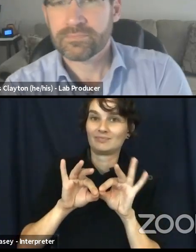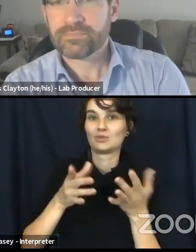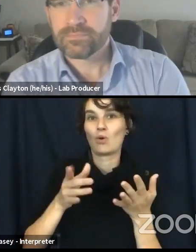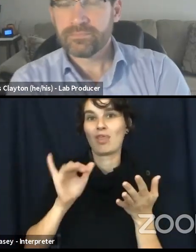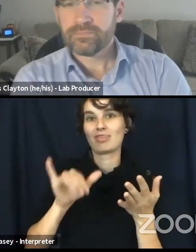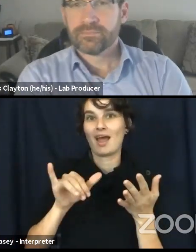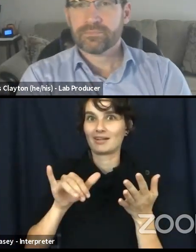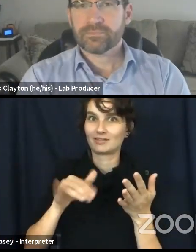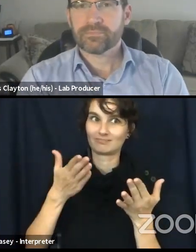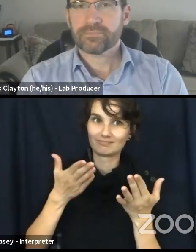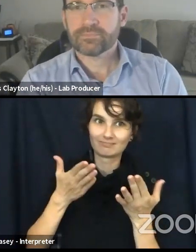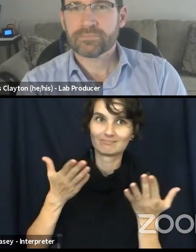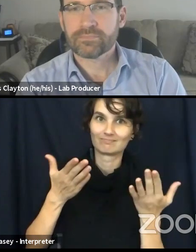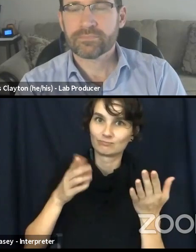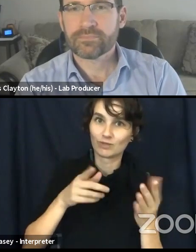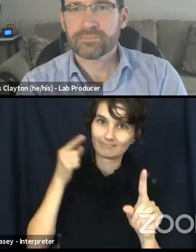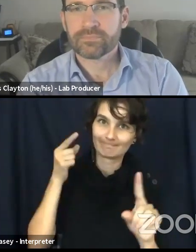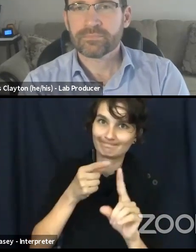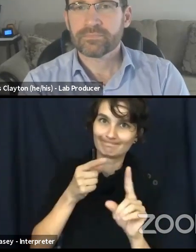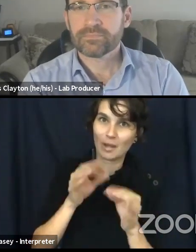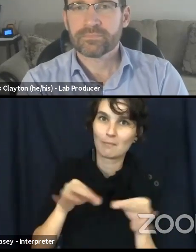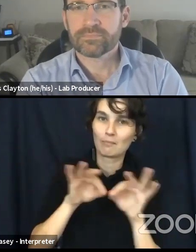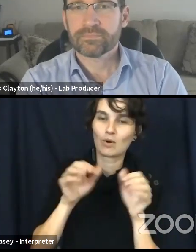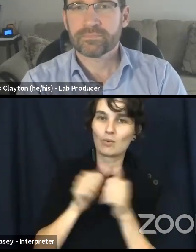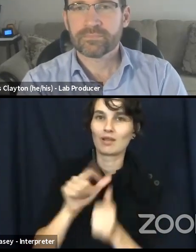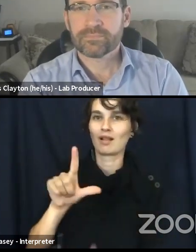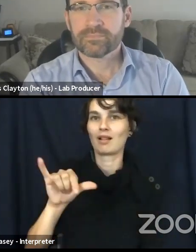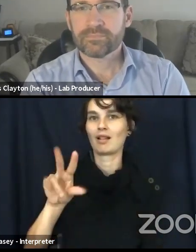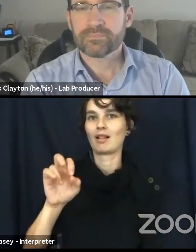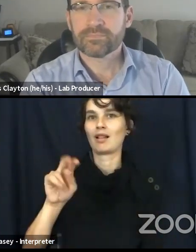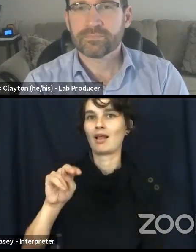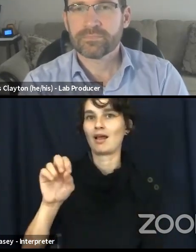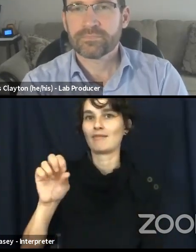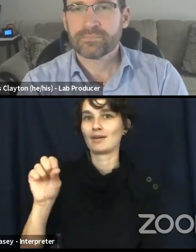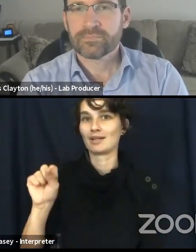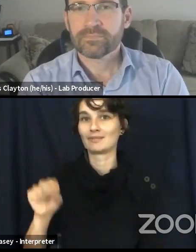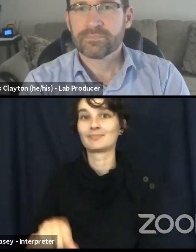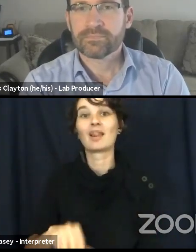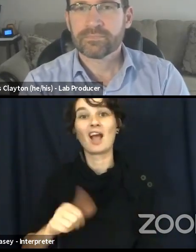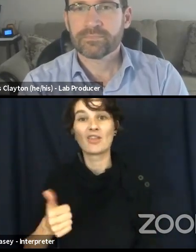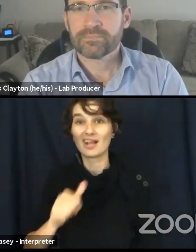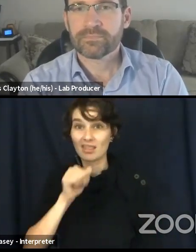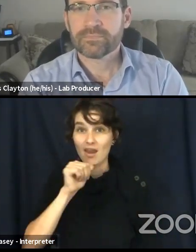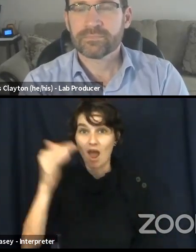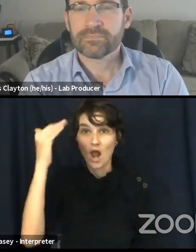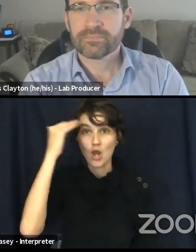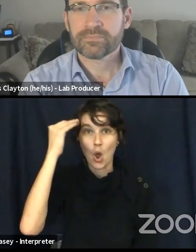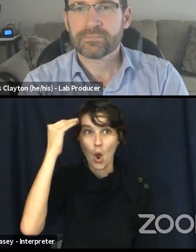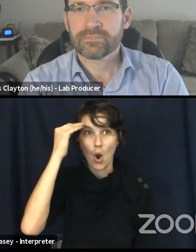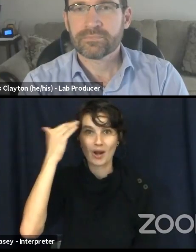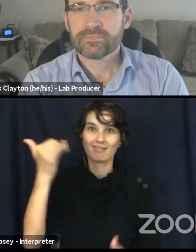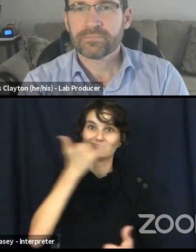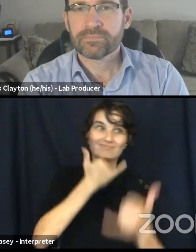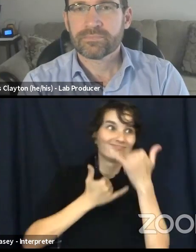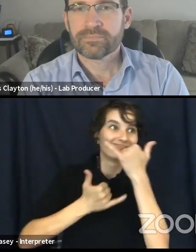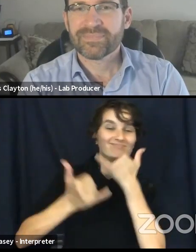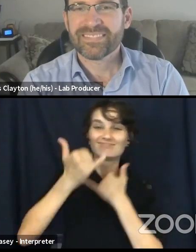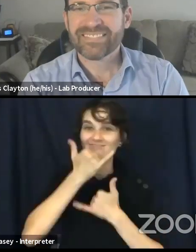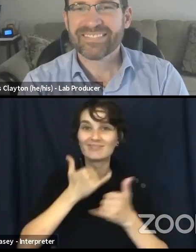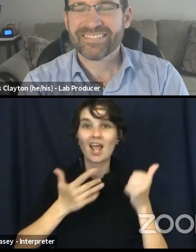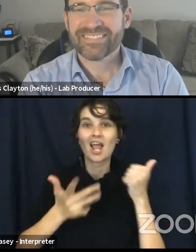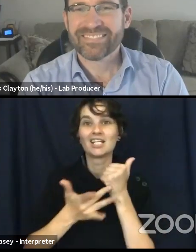And another one is thinking about liveness in terms of the unknown and the slippage and the errors and technical difficulties